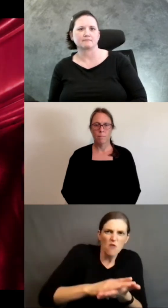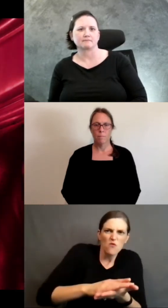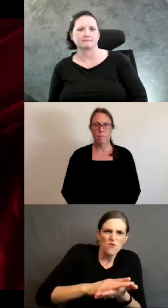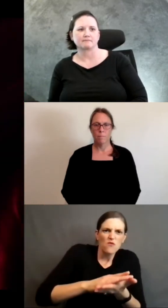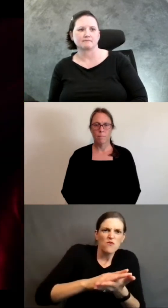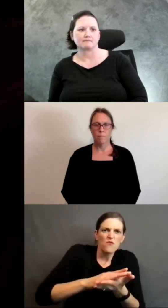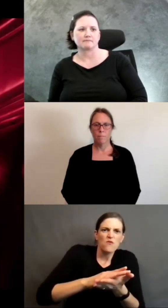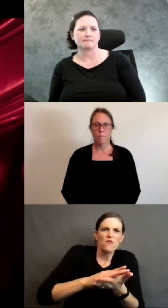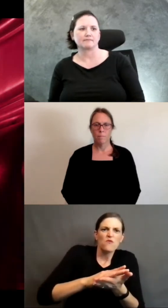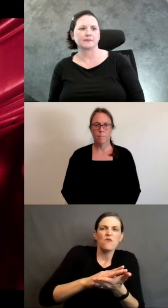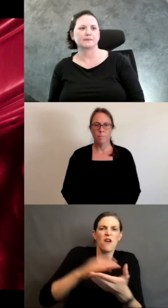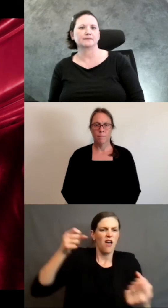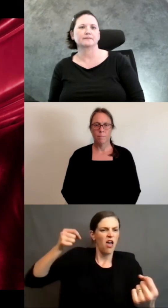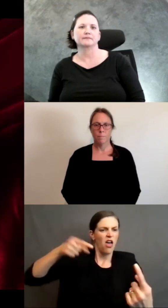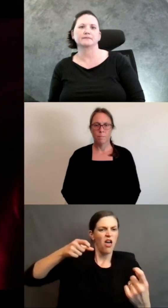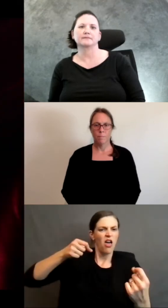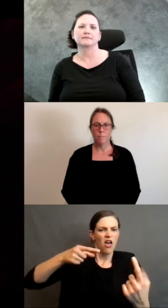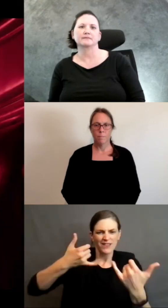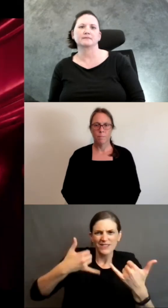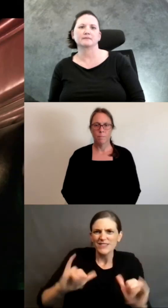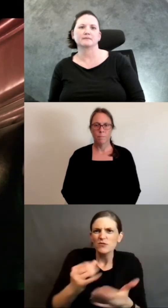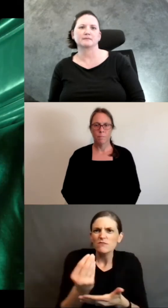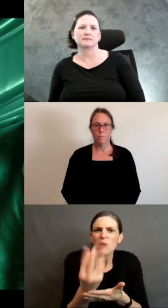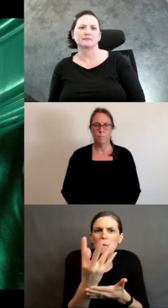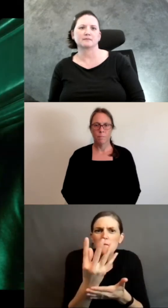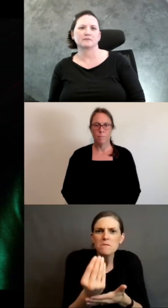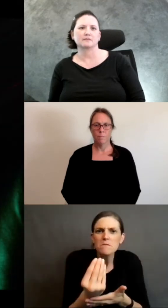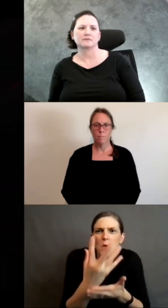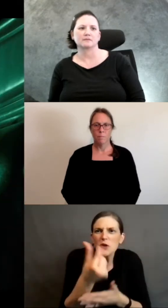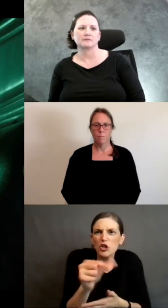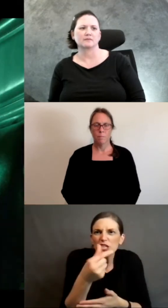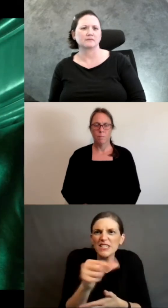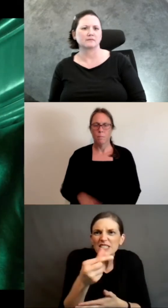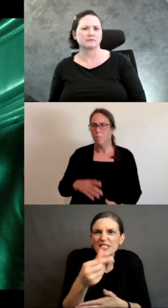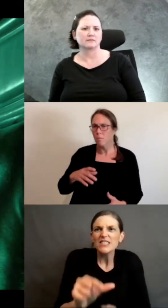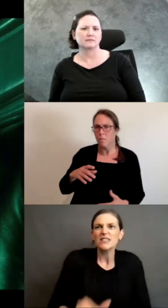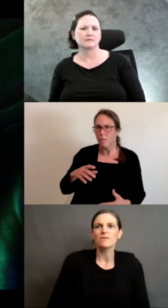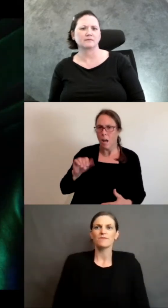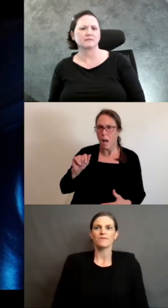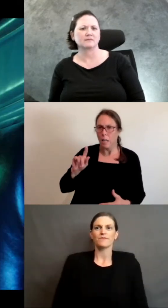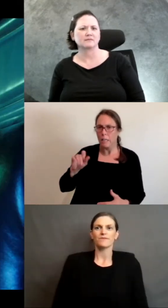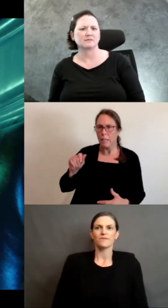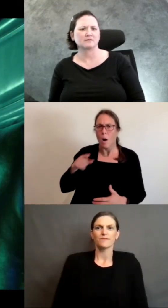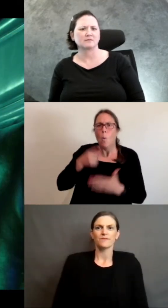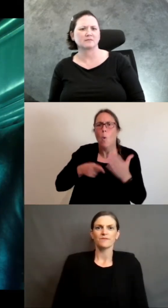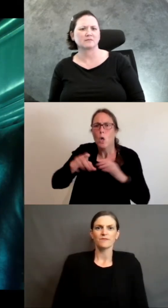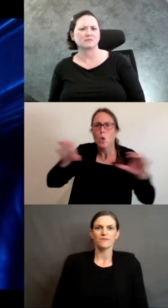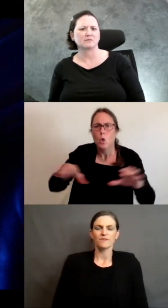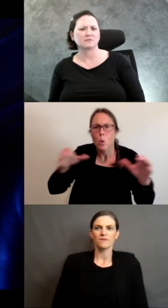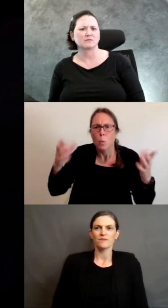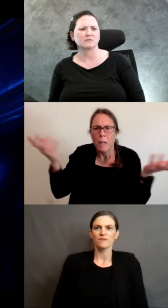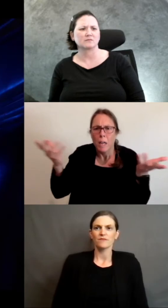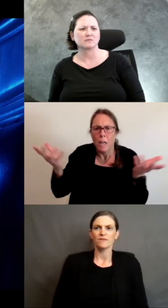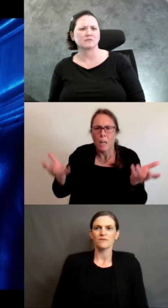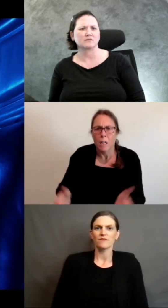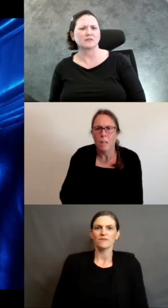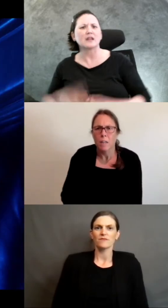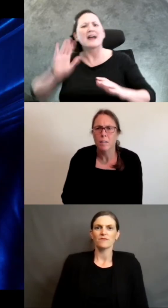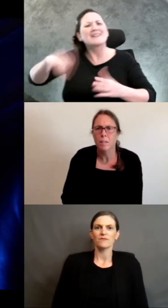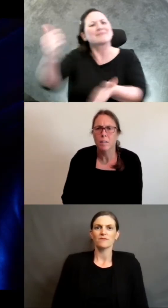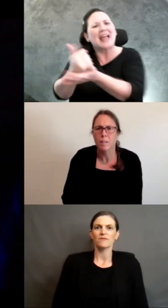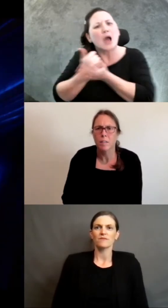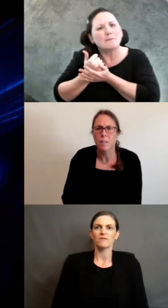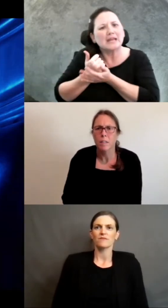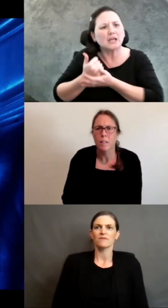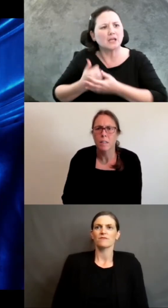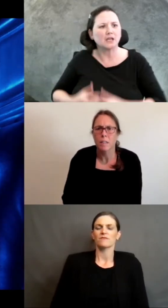The relay continues to blink green. What are you doing? Help me! Alita grabs a mic